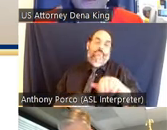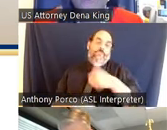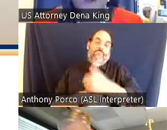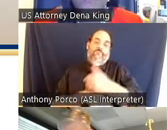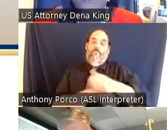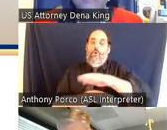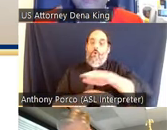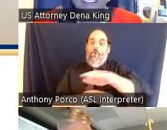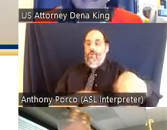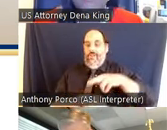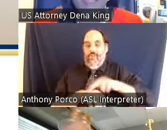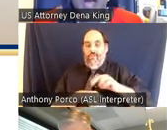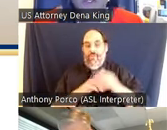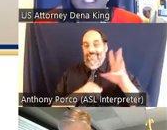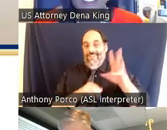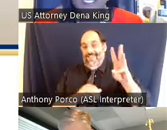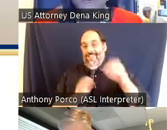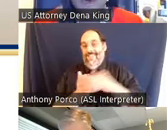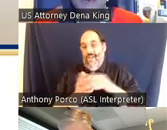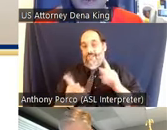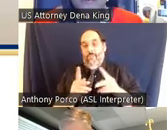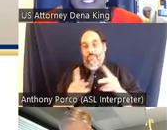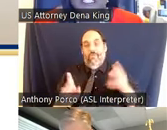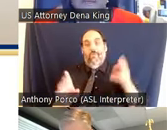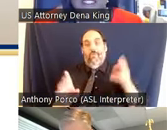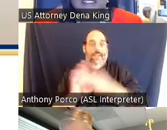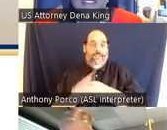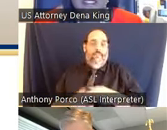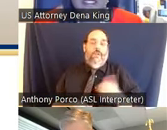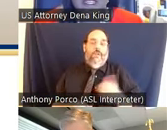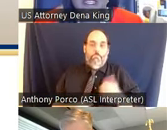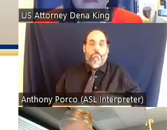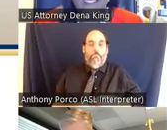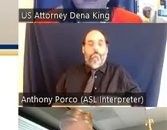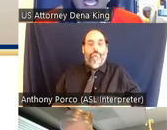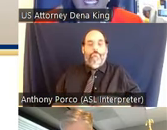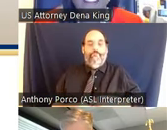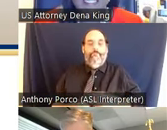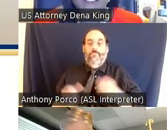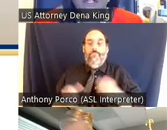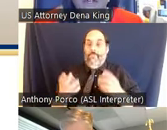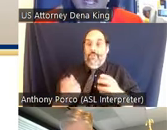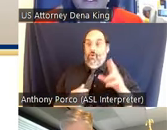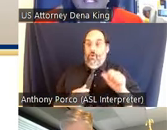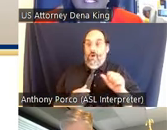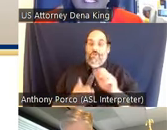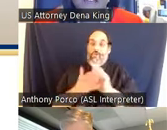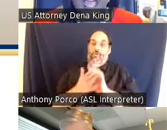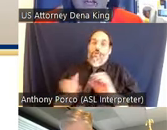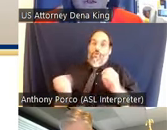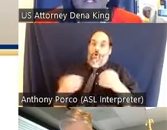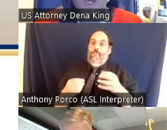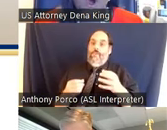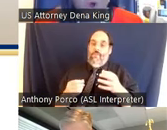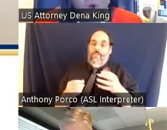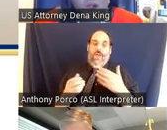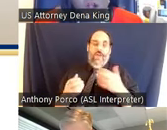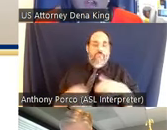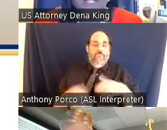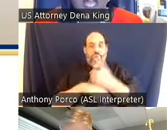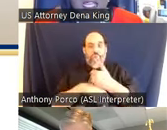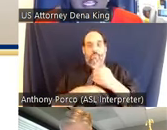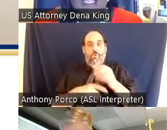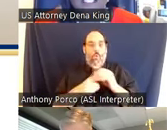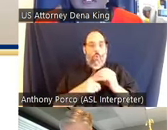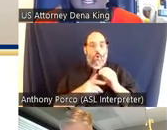nationwide with over 6,000 total participants. Many United States Attorney offices have held or